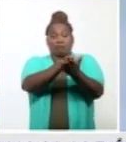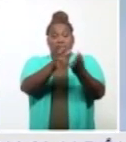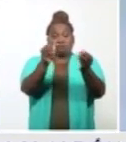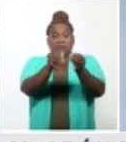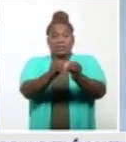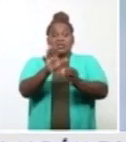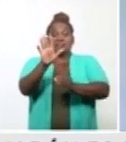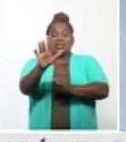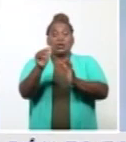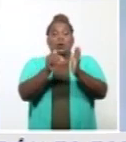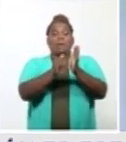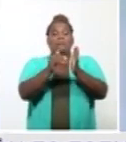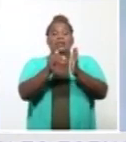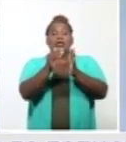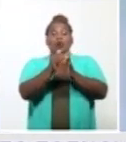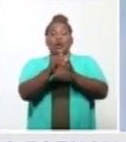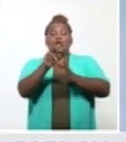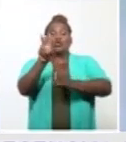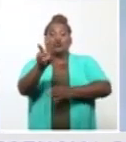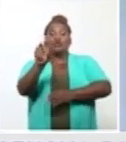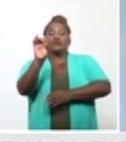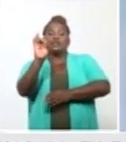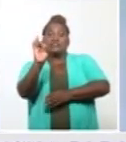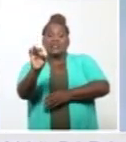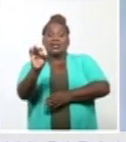COVID-19. There are already